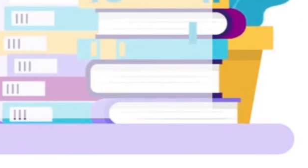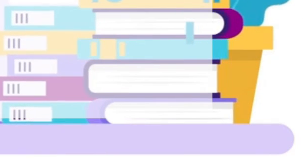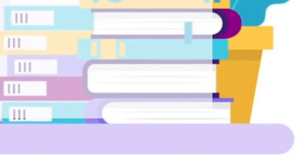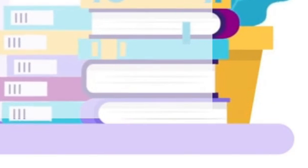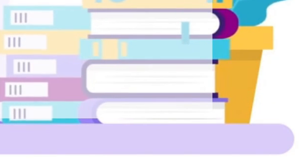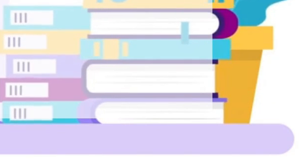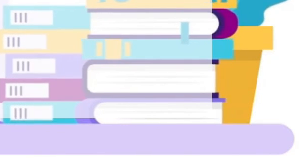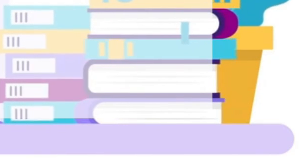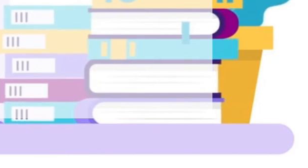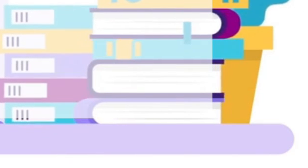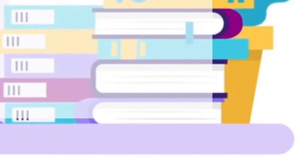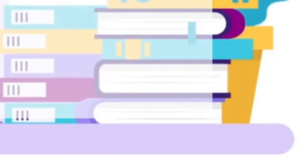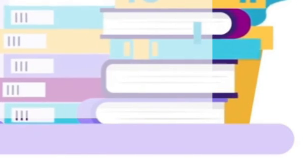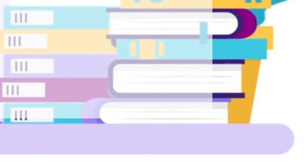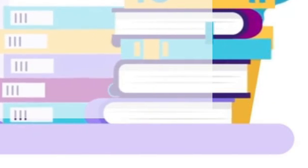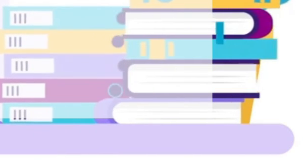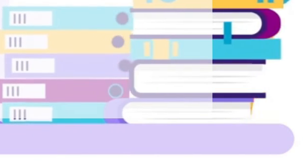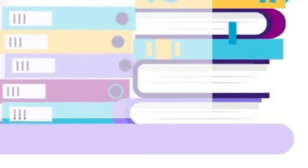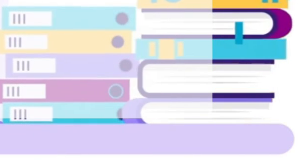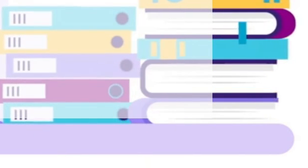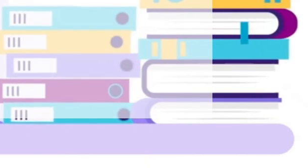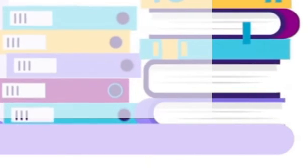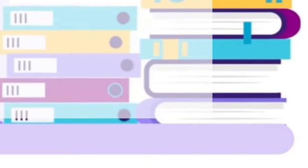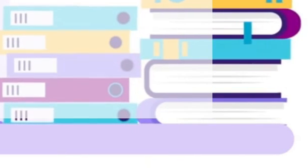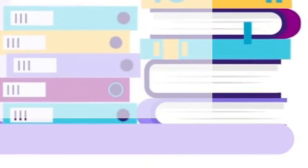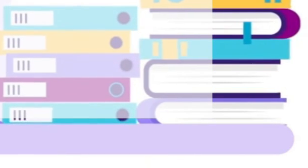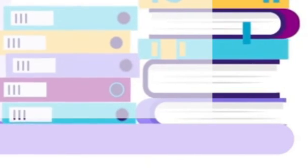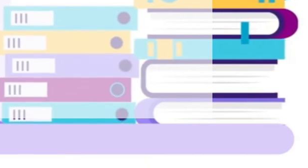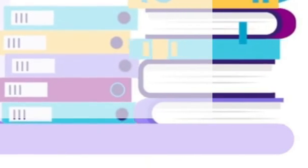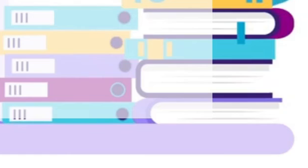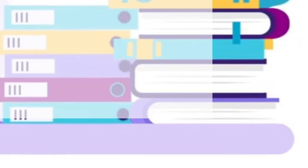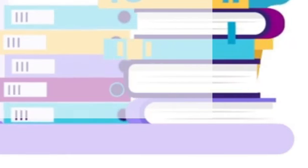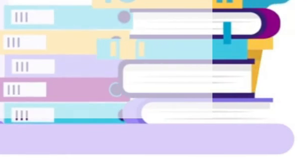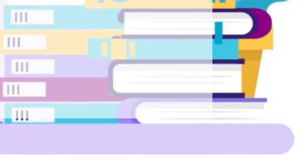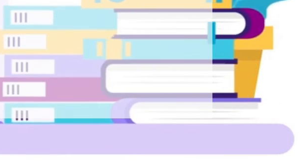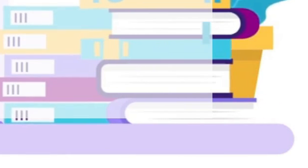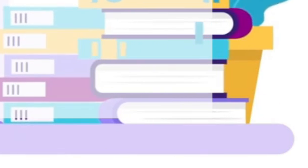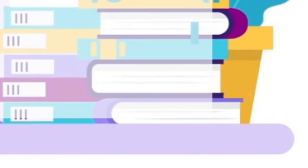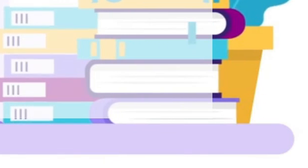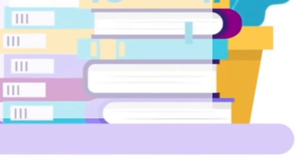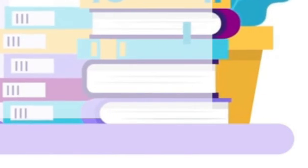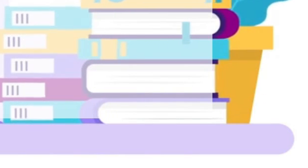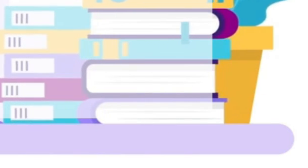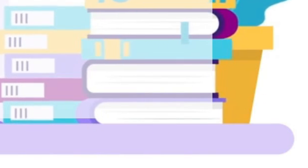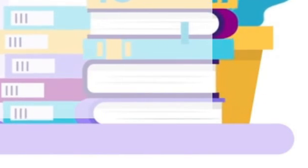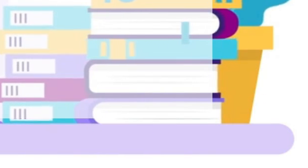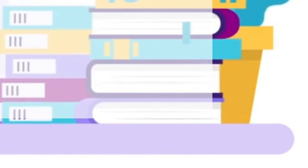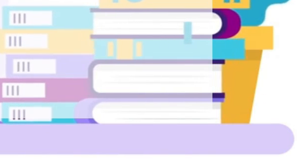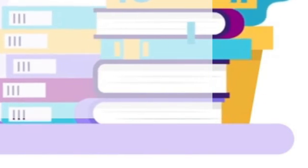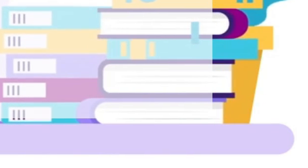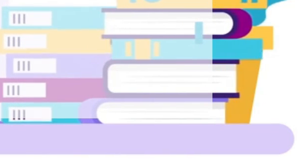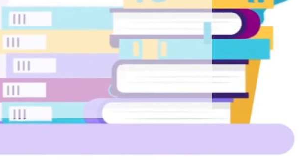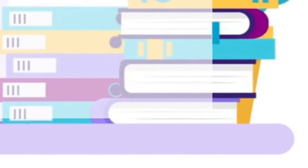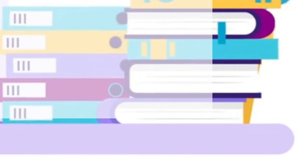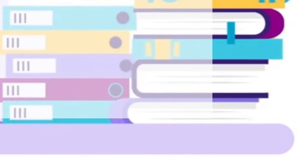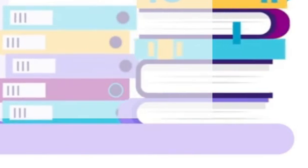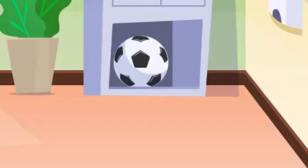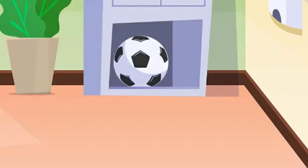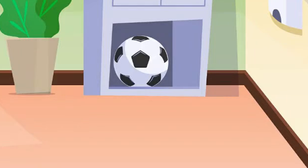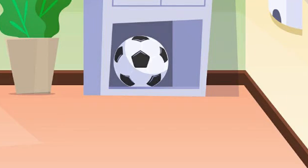While dancing on stage, Mary wore a short, striped skirt and a headdress shaped like a